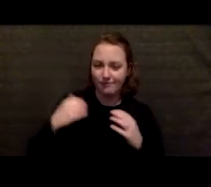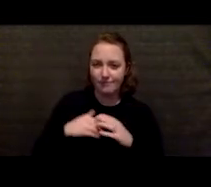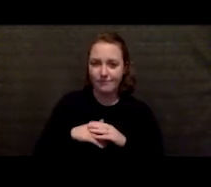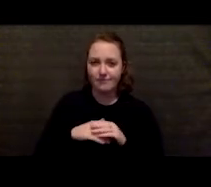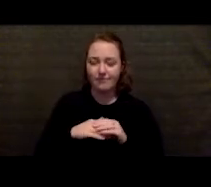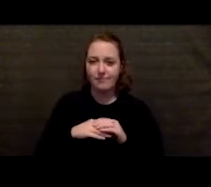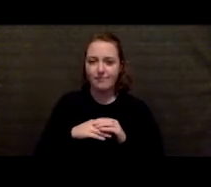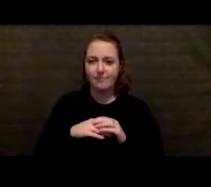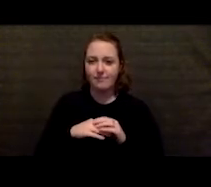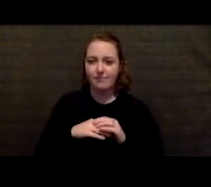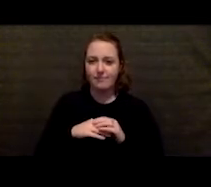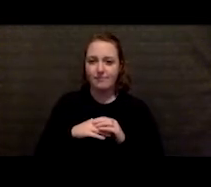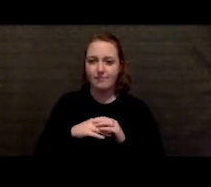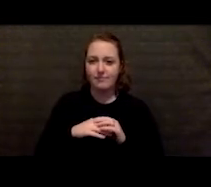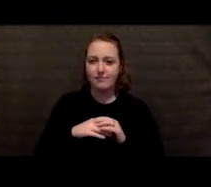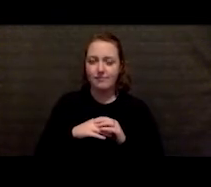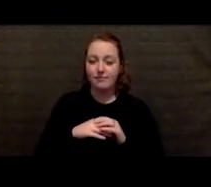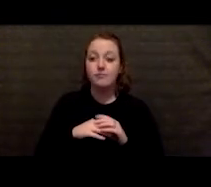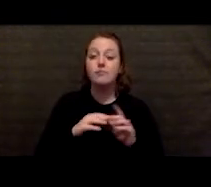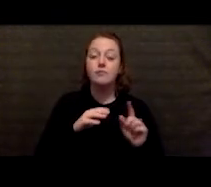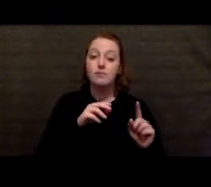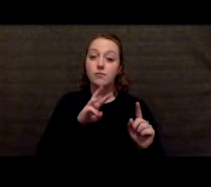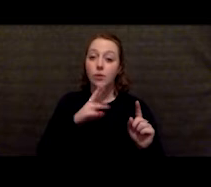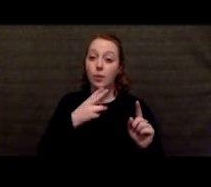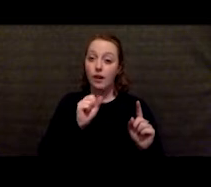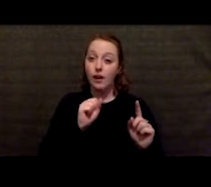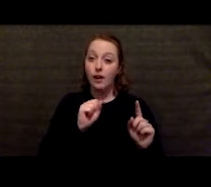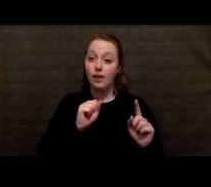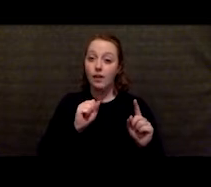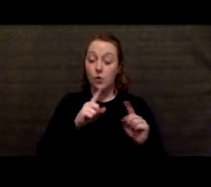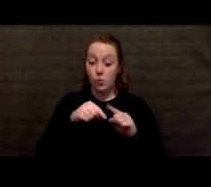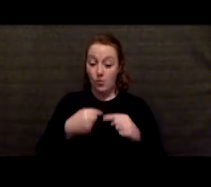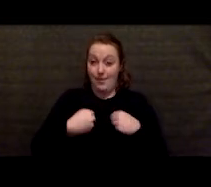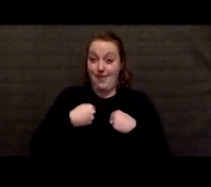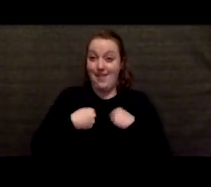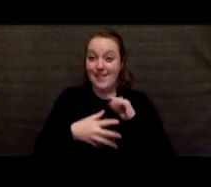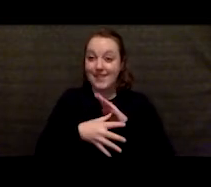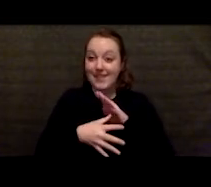That pack was nice when it was built when I was a senior in high school.